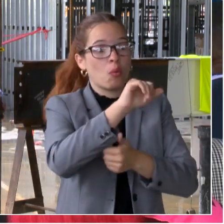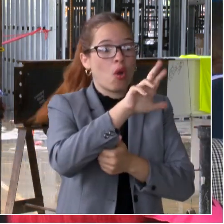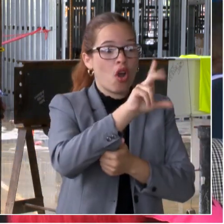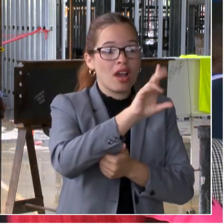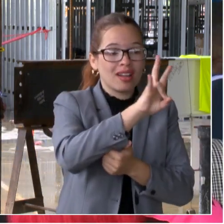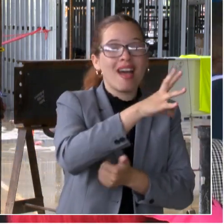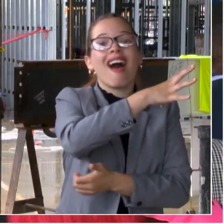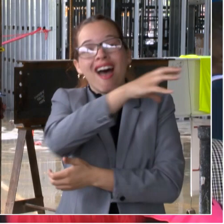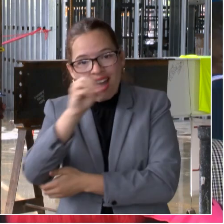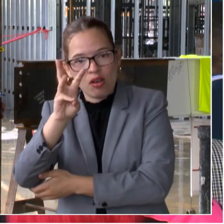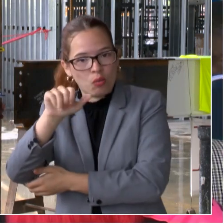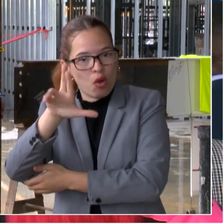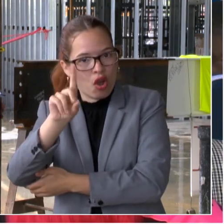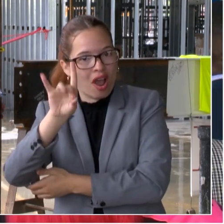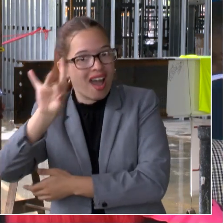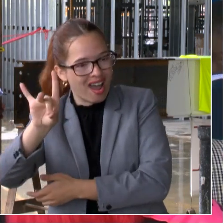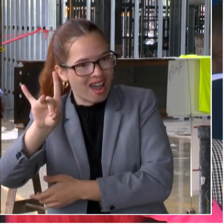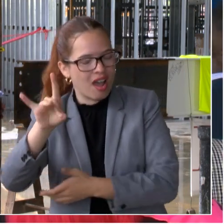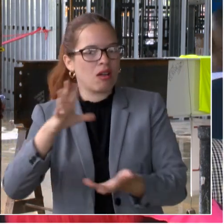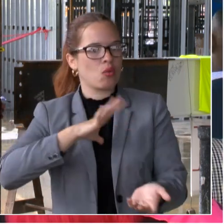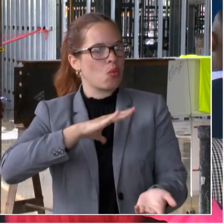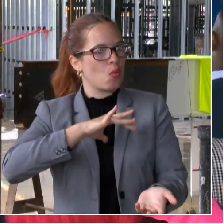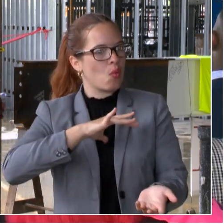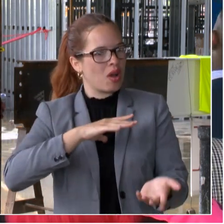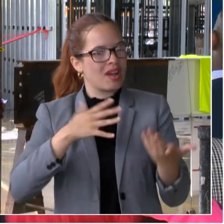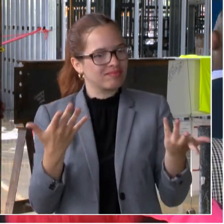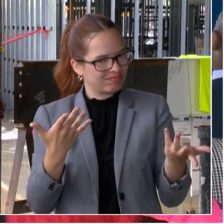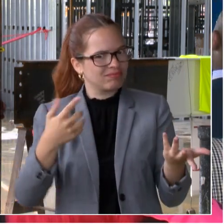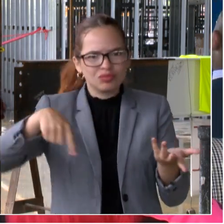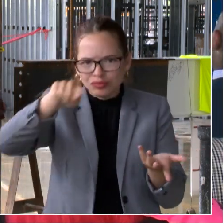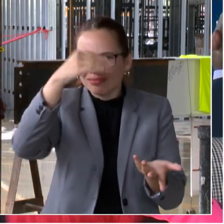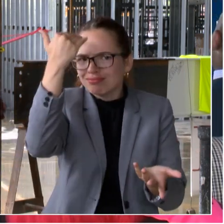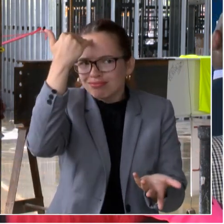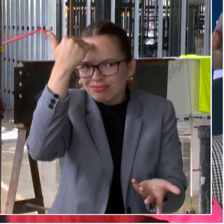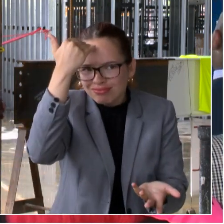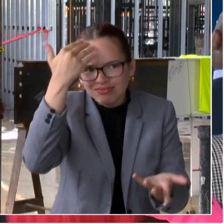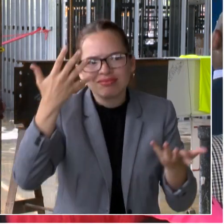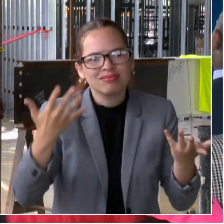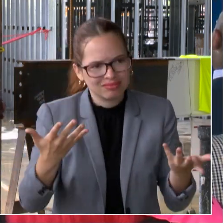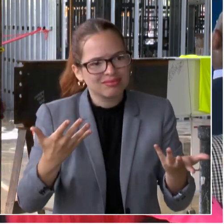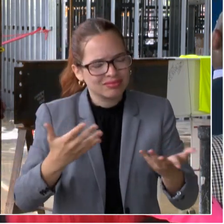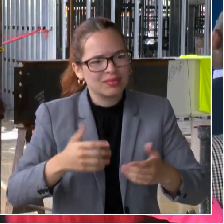2 new urgent care centers in Ward 7 and Ward 8.